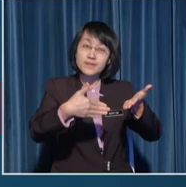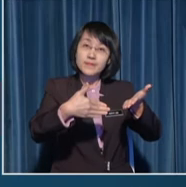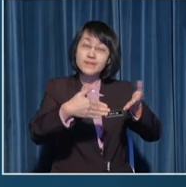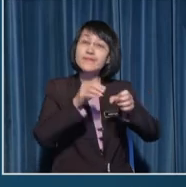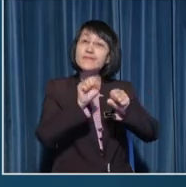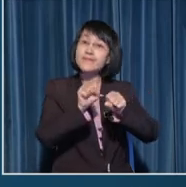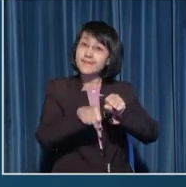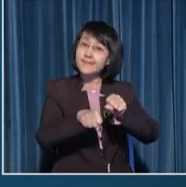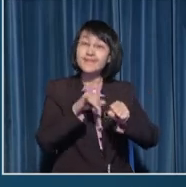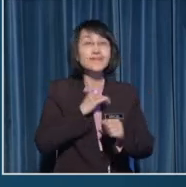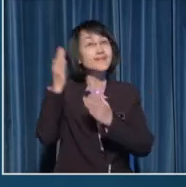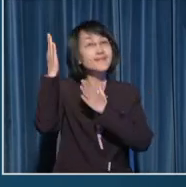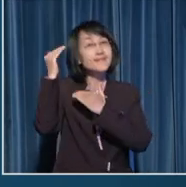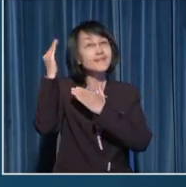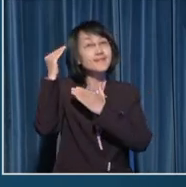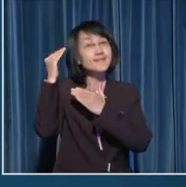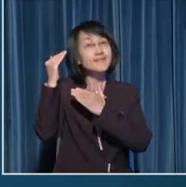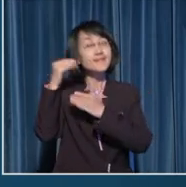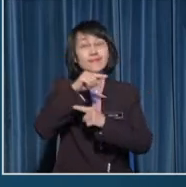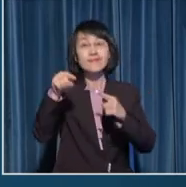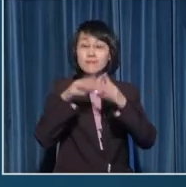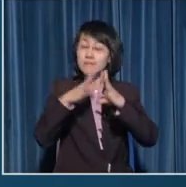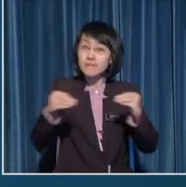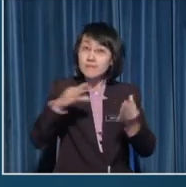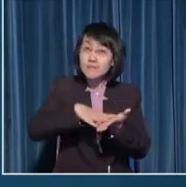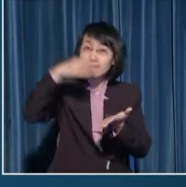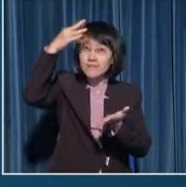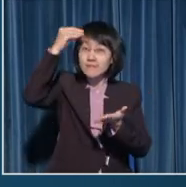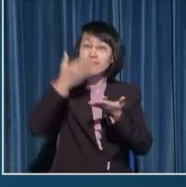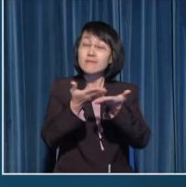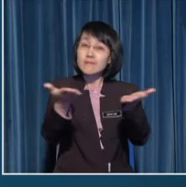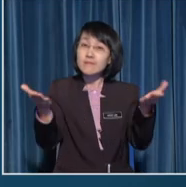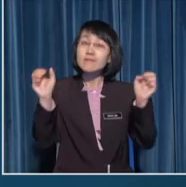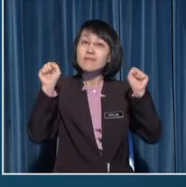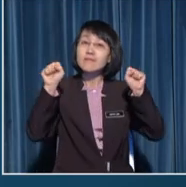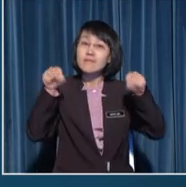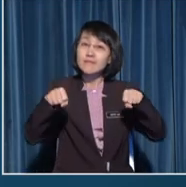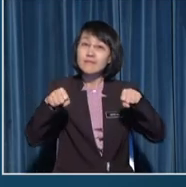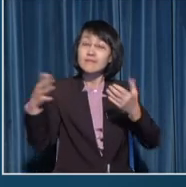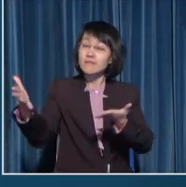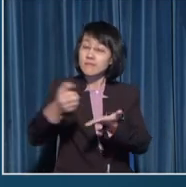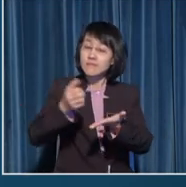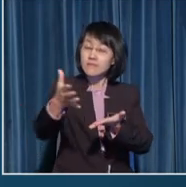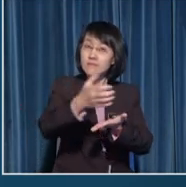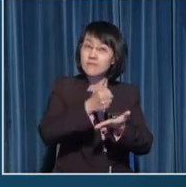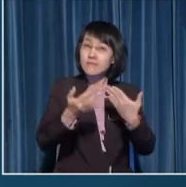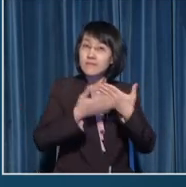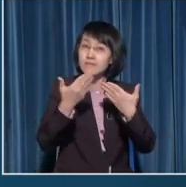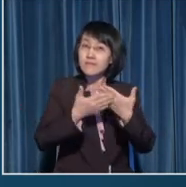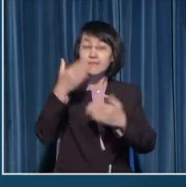So, I hope by the end of the lesson, you will be able to collect simple